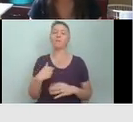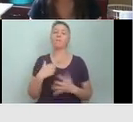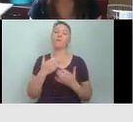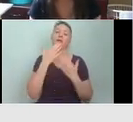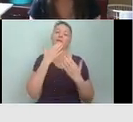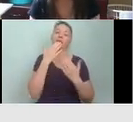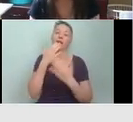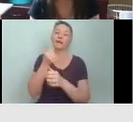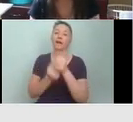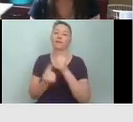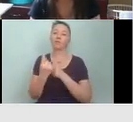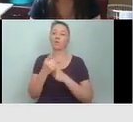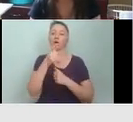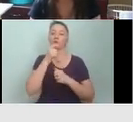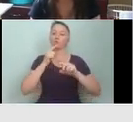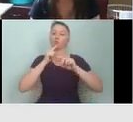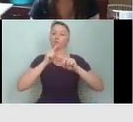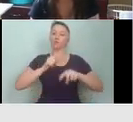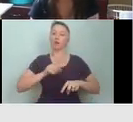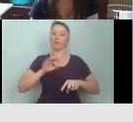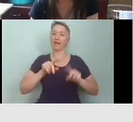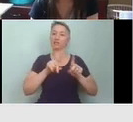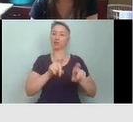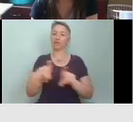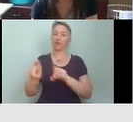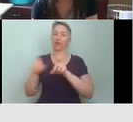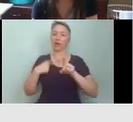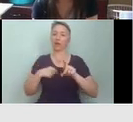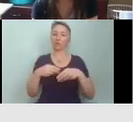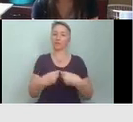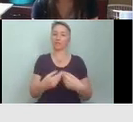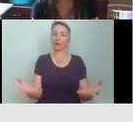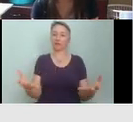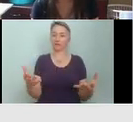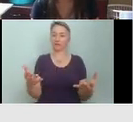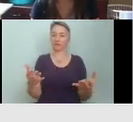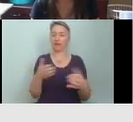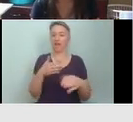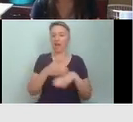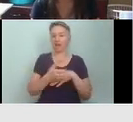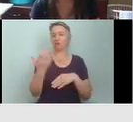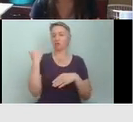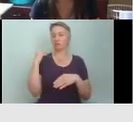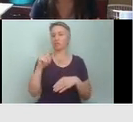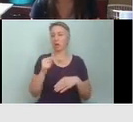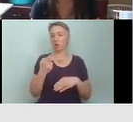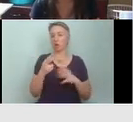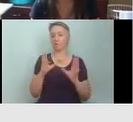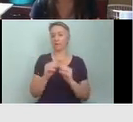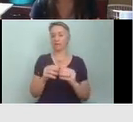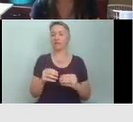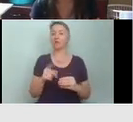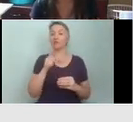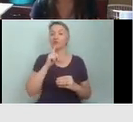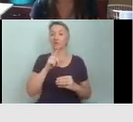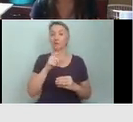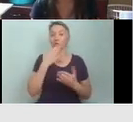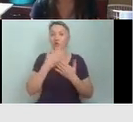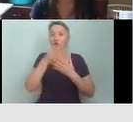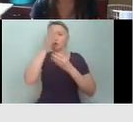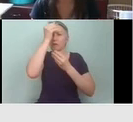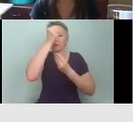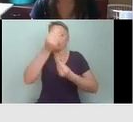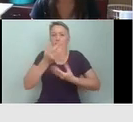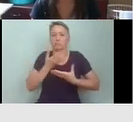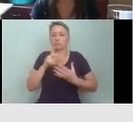who responded to the survey that we sent out post-town hall and gave us some really good information about what types of things they might be interested